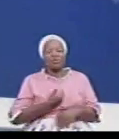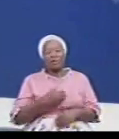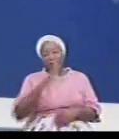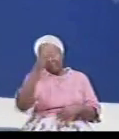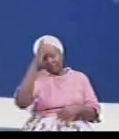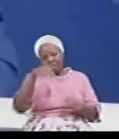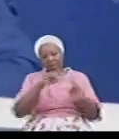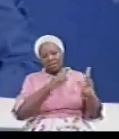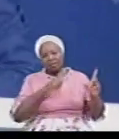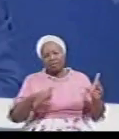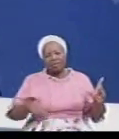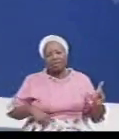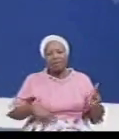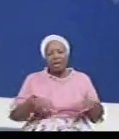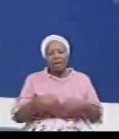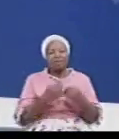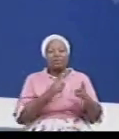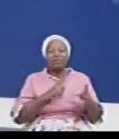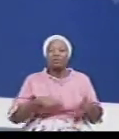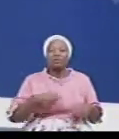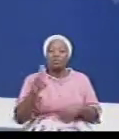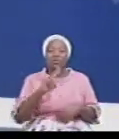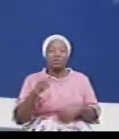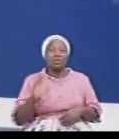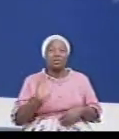of all the churches in Ghana.